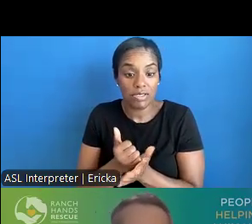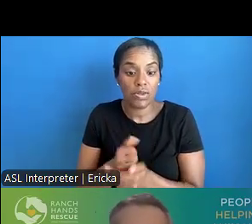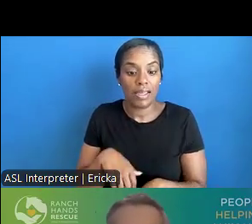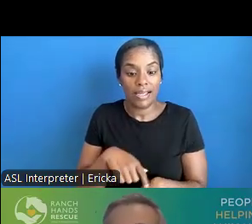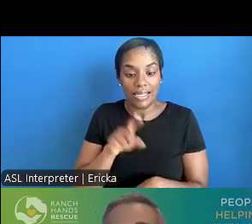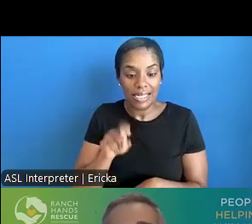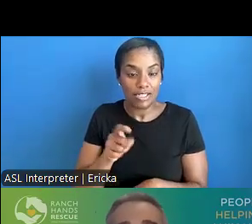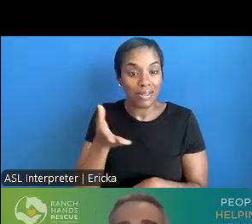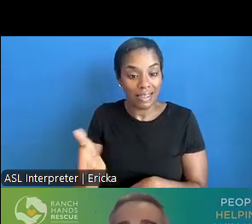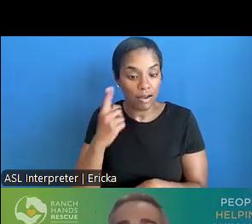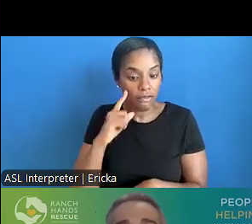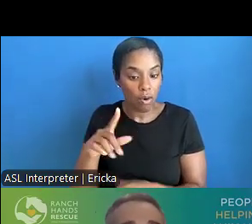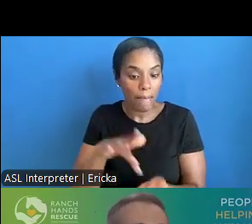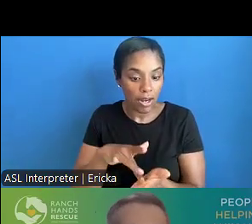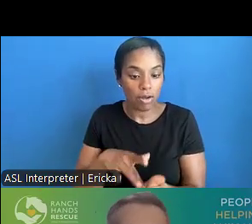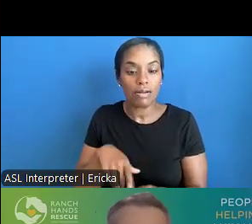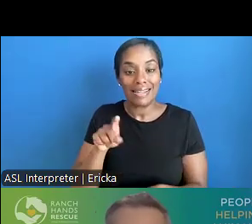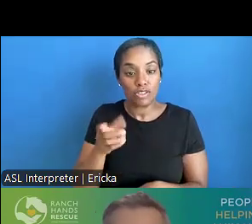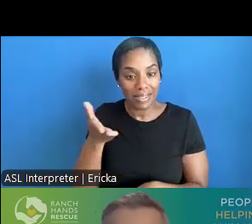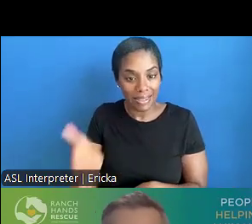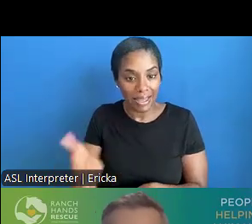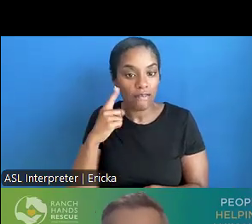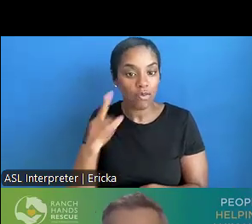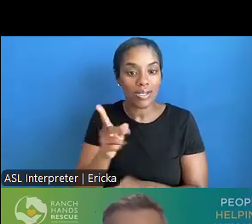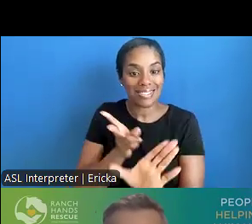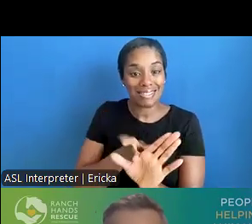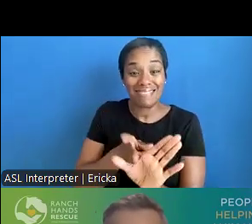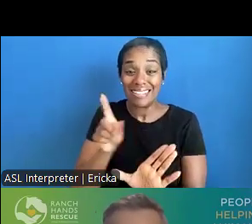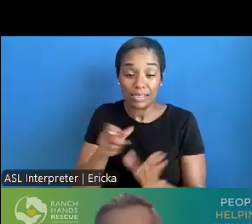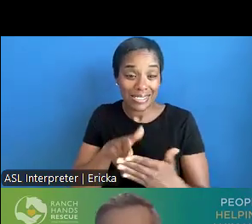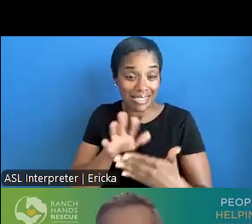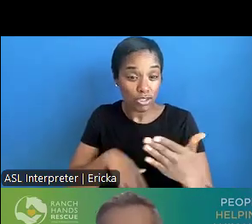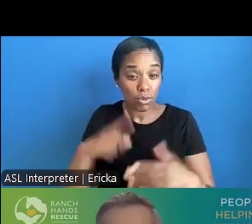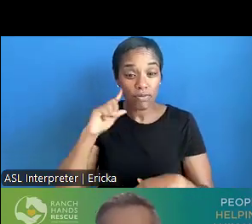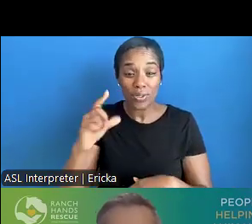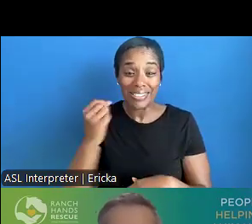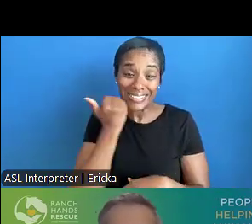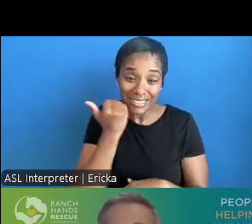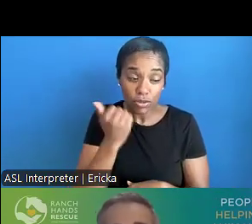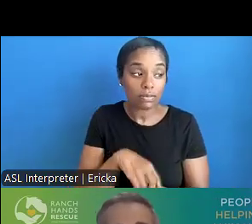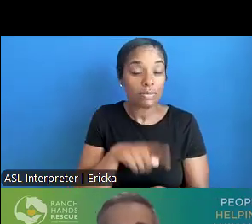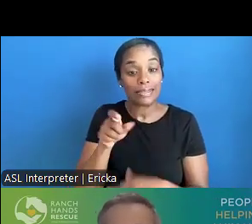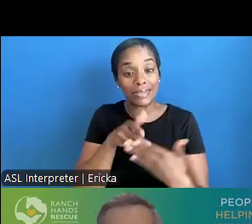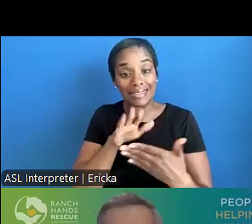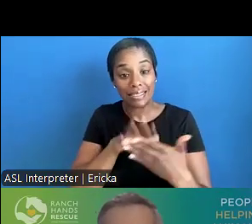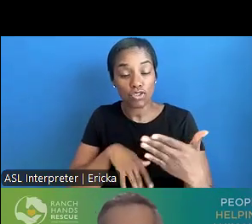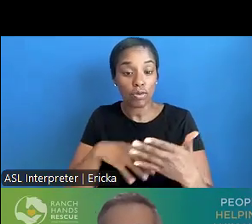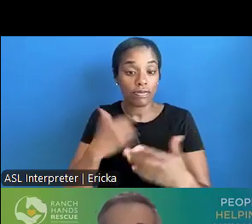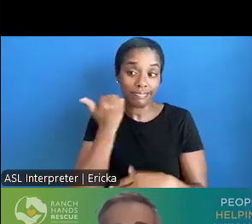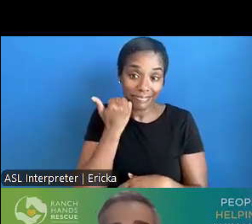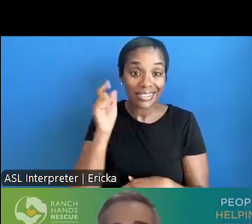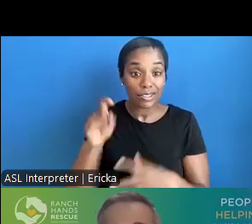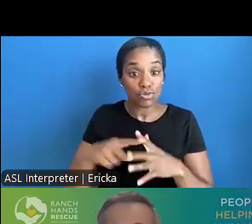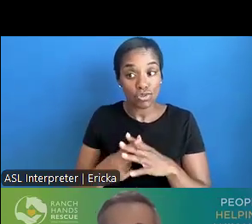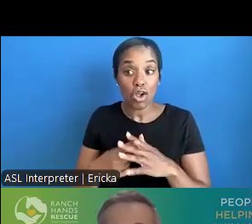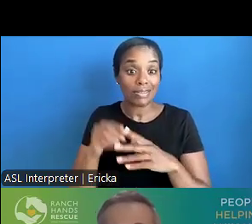for psychiatric, they need to at least be scheduled for dental, they need to be scheduled for a lawyer, they need to start counseling. Like